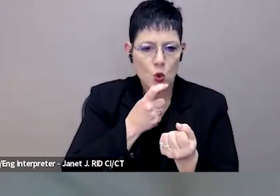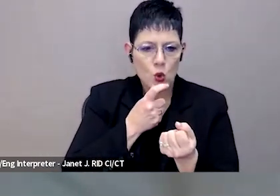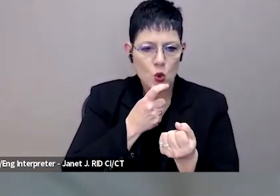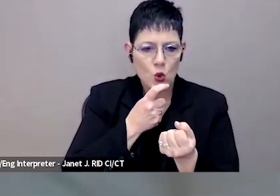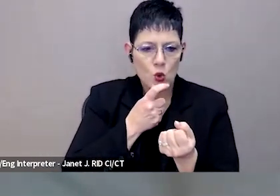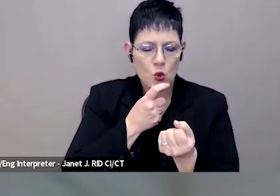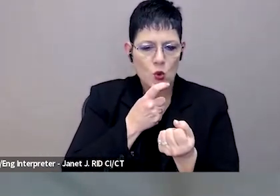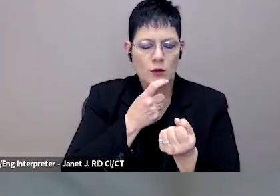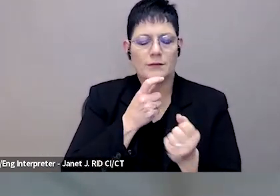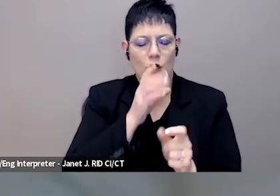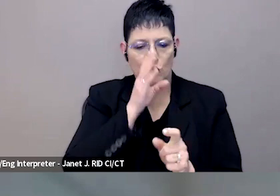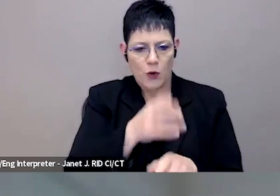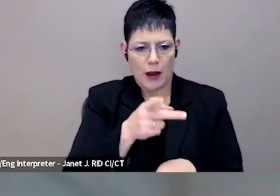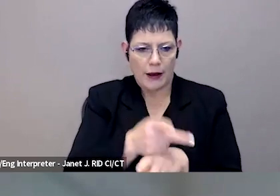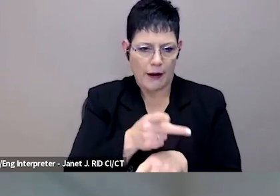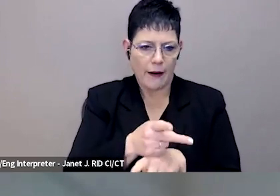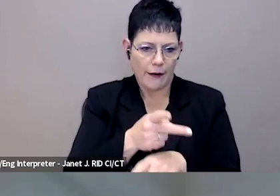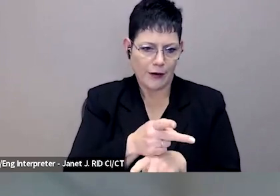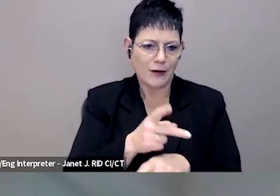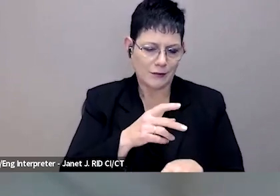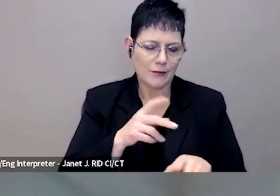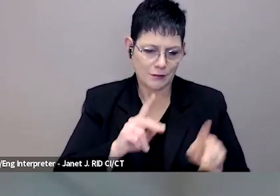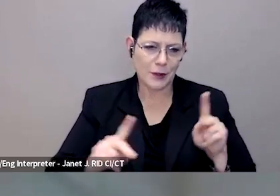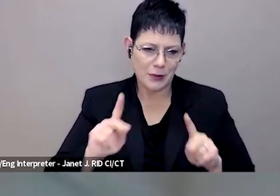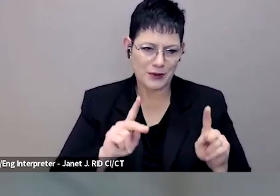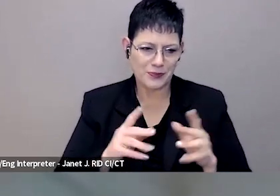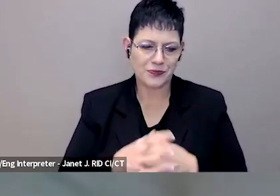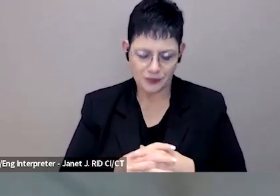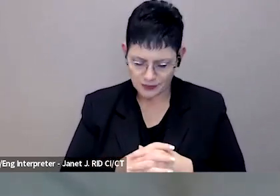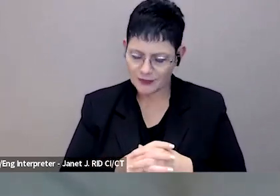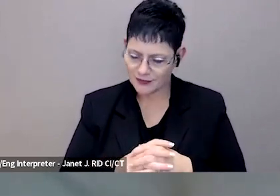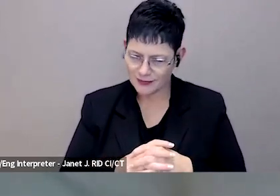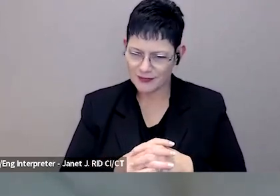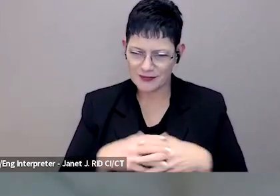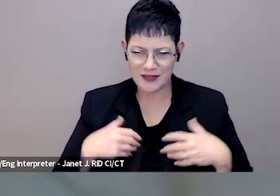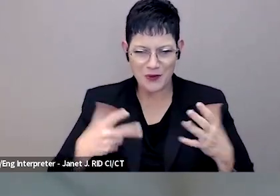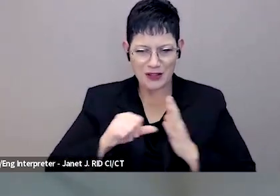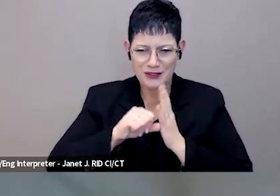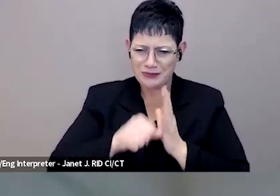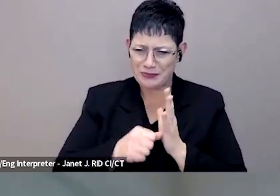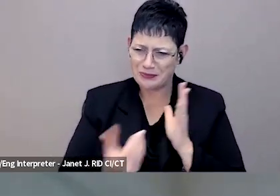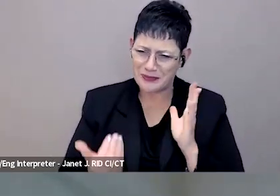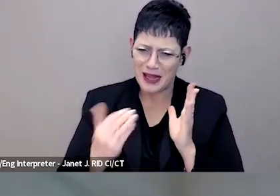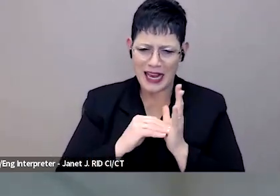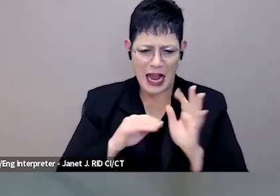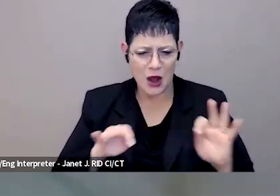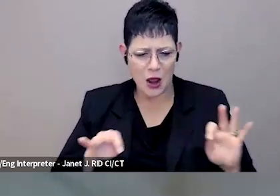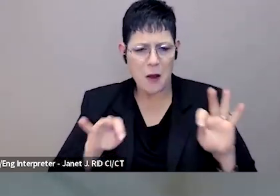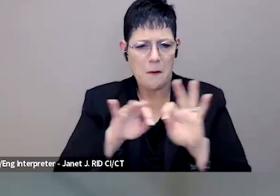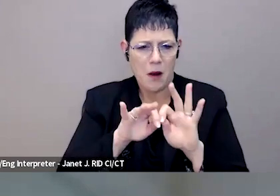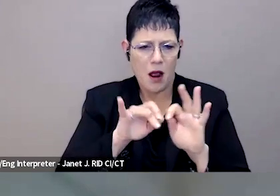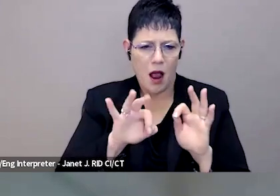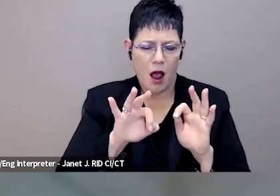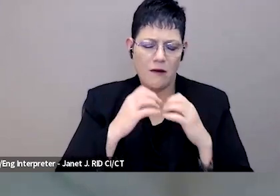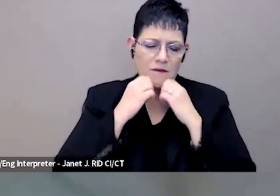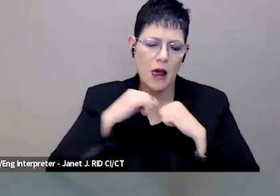care workforce. So first of all, I just do want to underscore the importance and value of